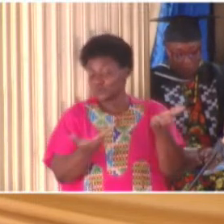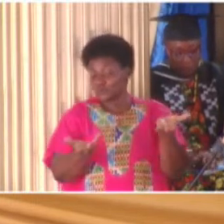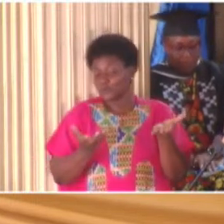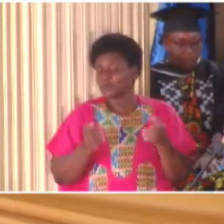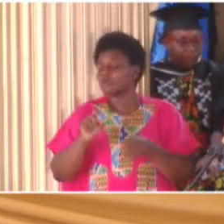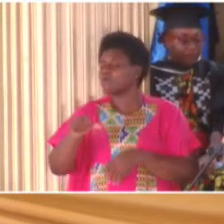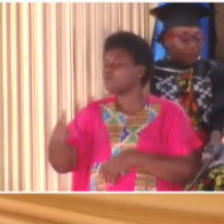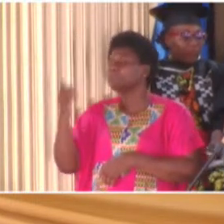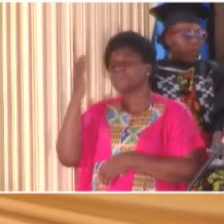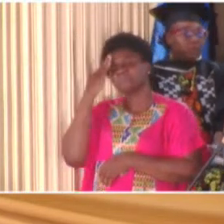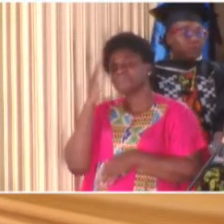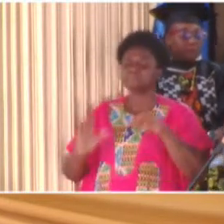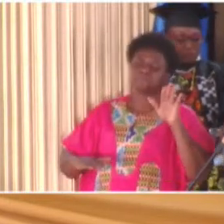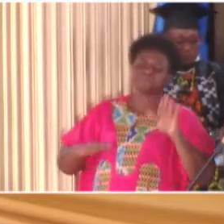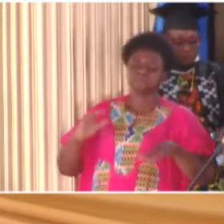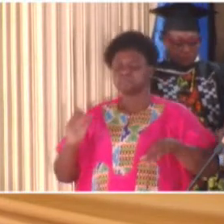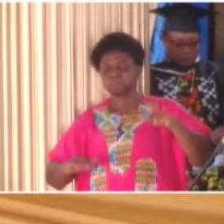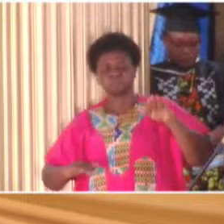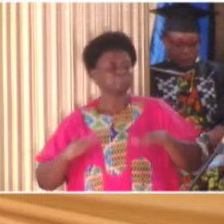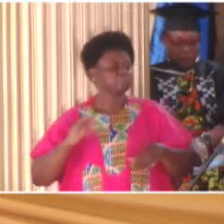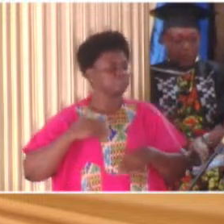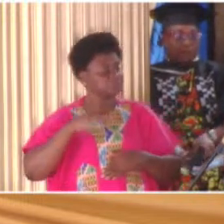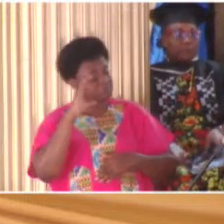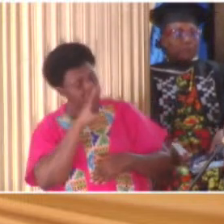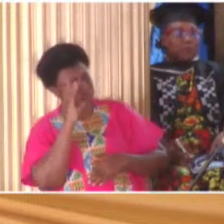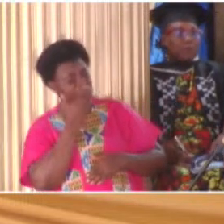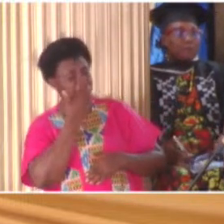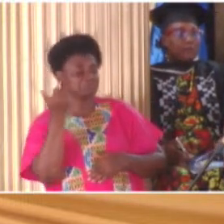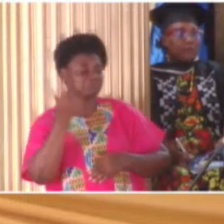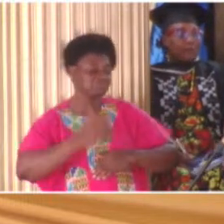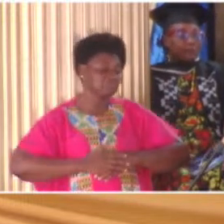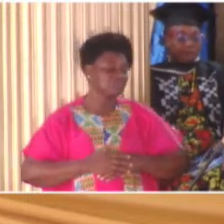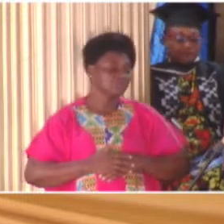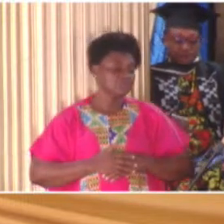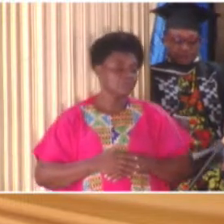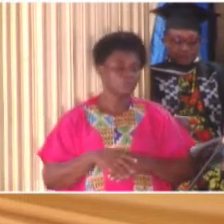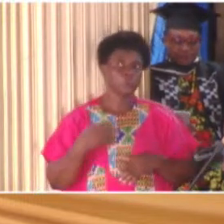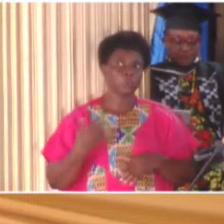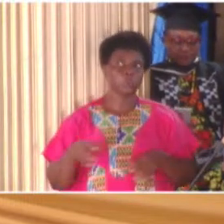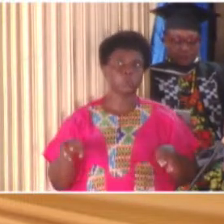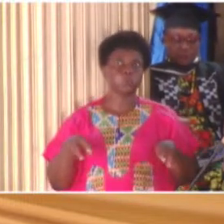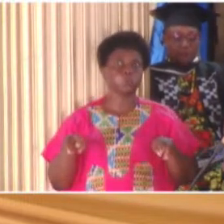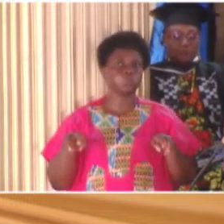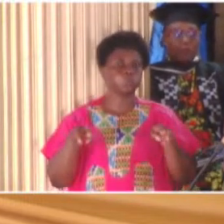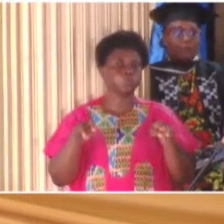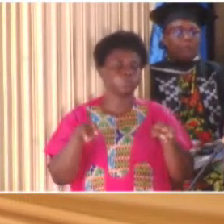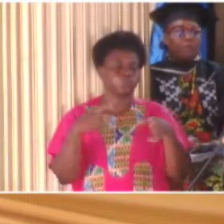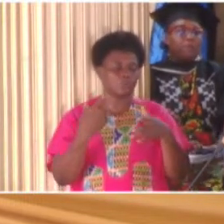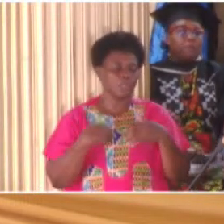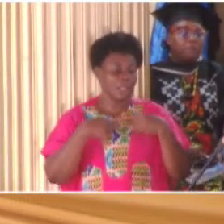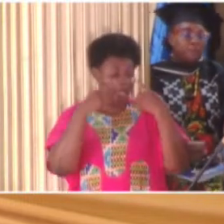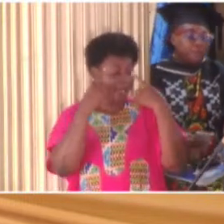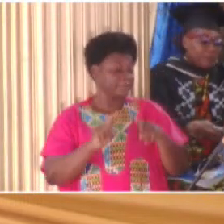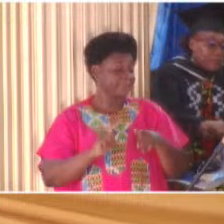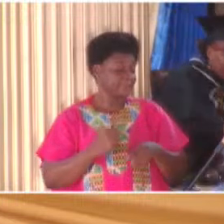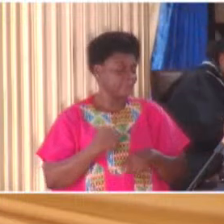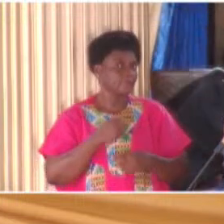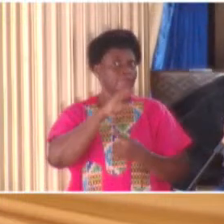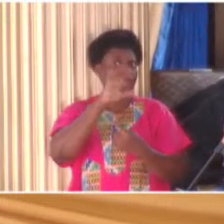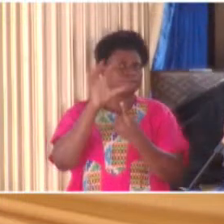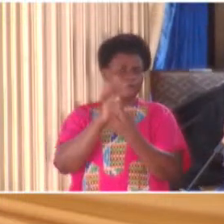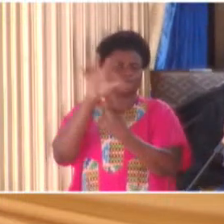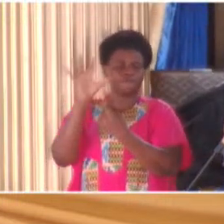Others were unsure, simply hoping for the best. What a journey it has been. We faced